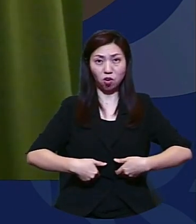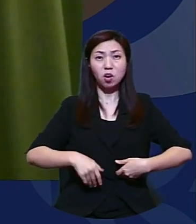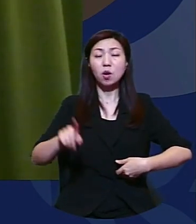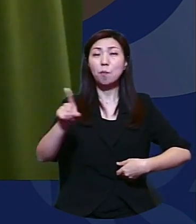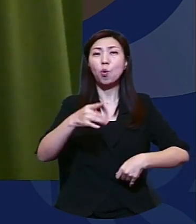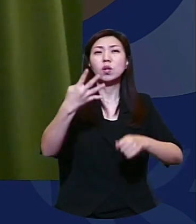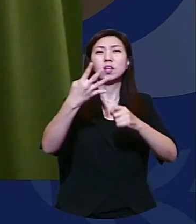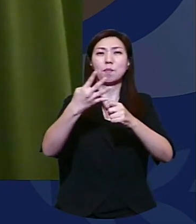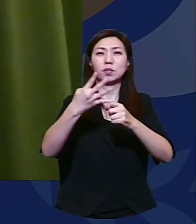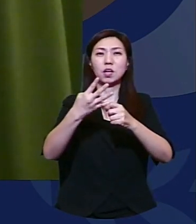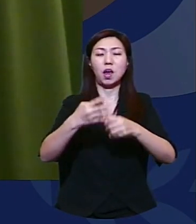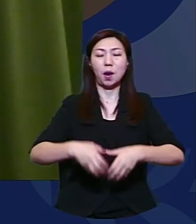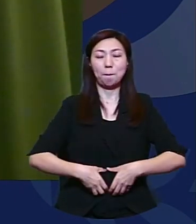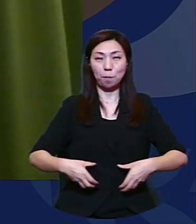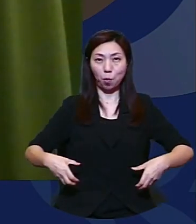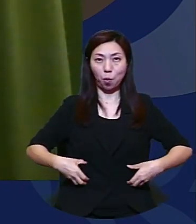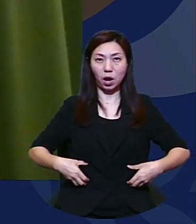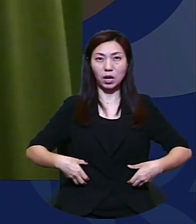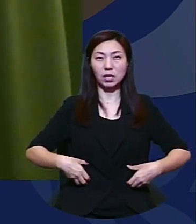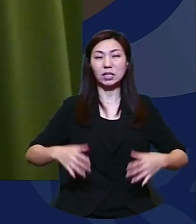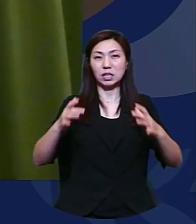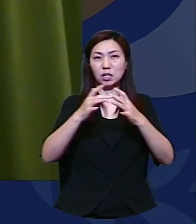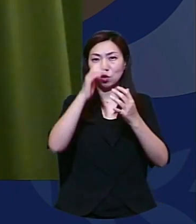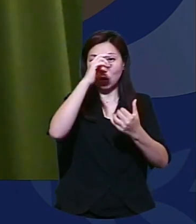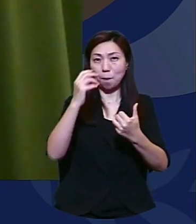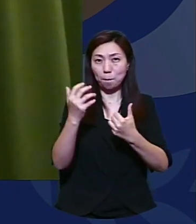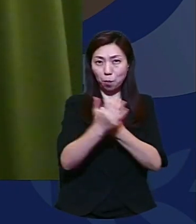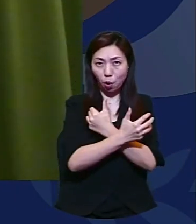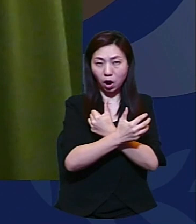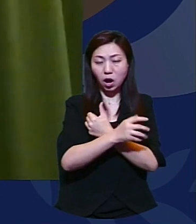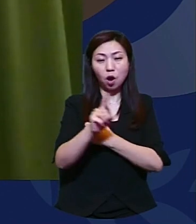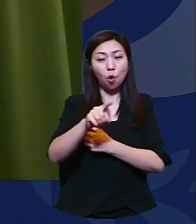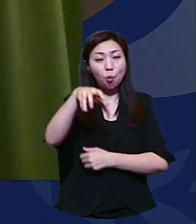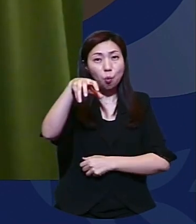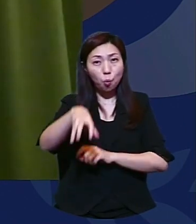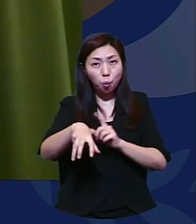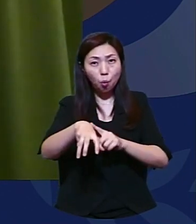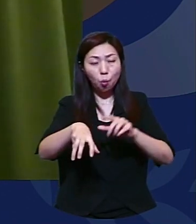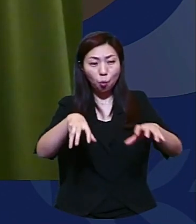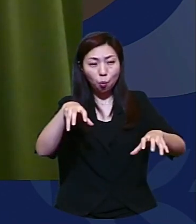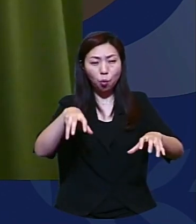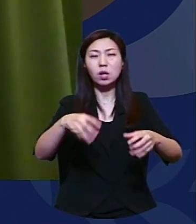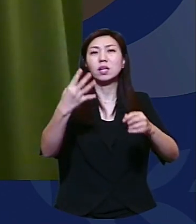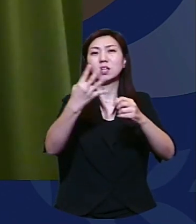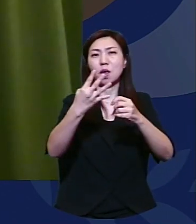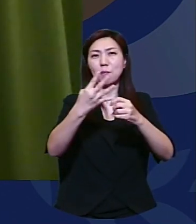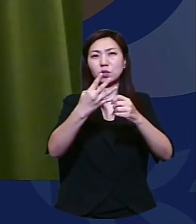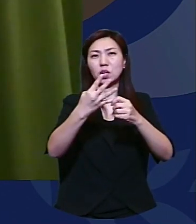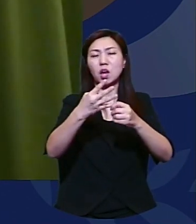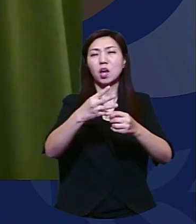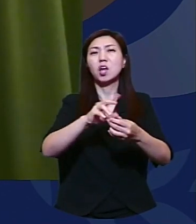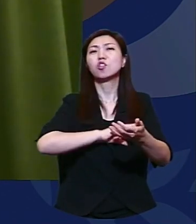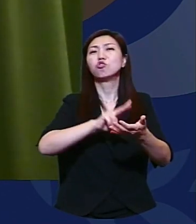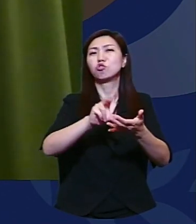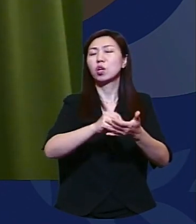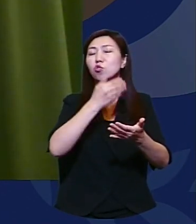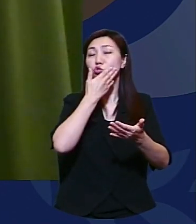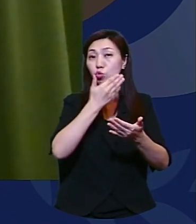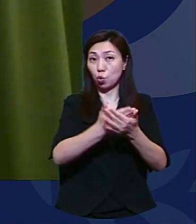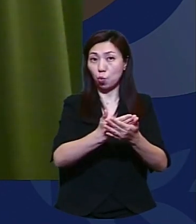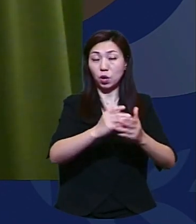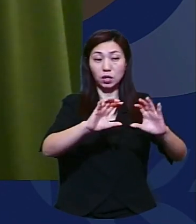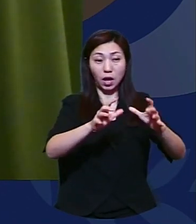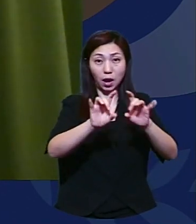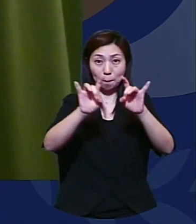emerging technologies, and geopolitical positioning. Of course, each country's digital ecosystem will have unique dynamics and risks, which